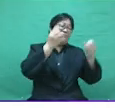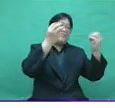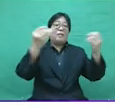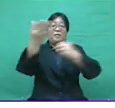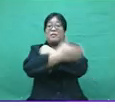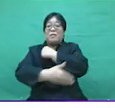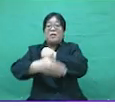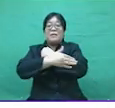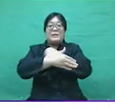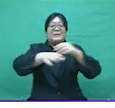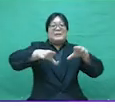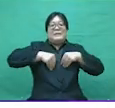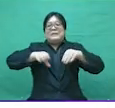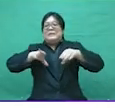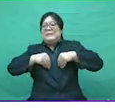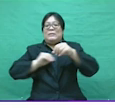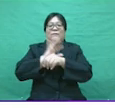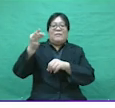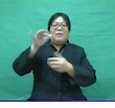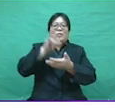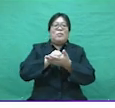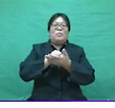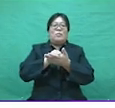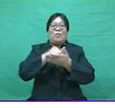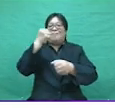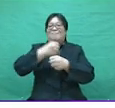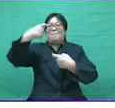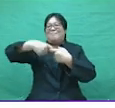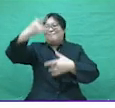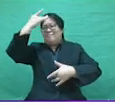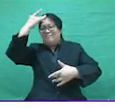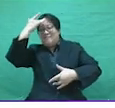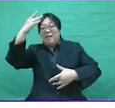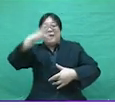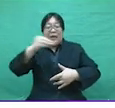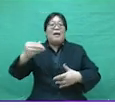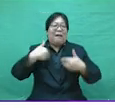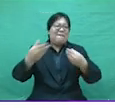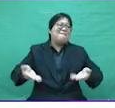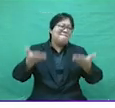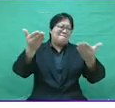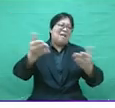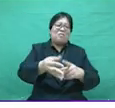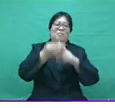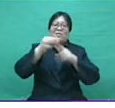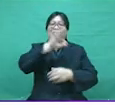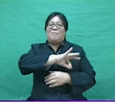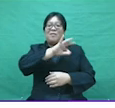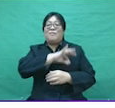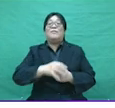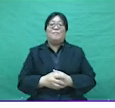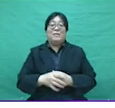of countries to accept COVID-19 as an occupational disease and then offer the special benefits. If